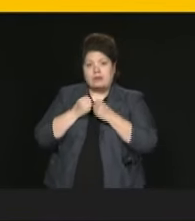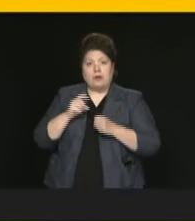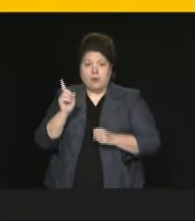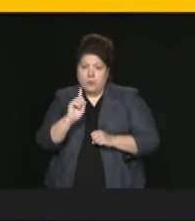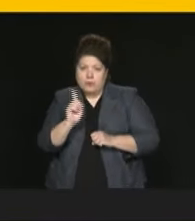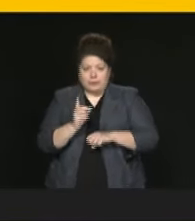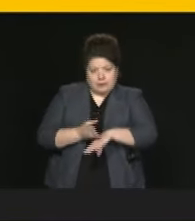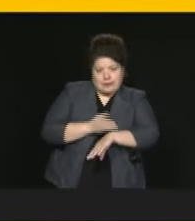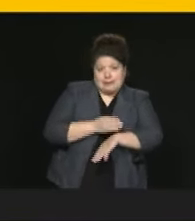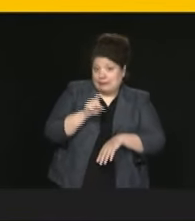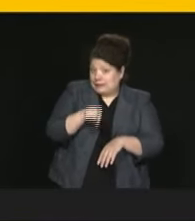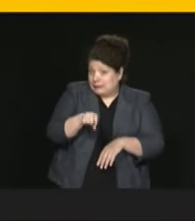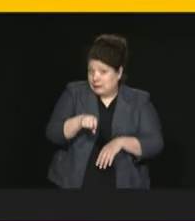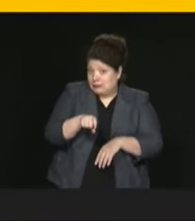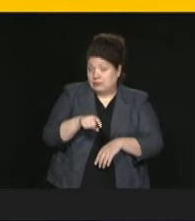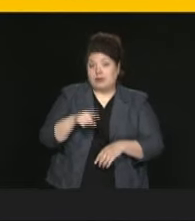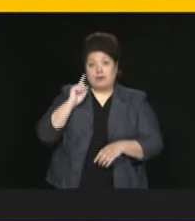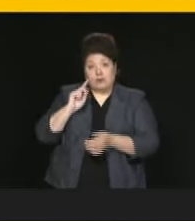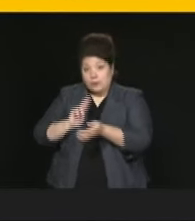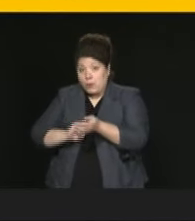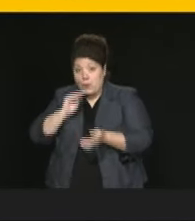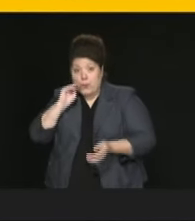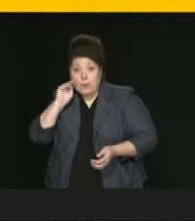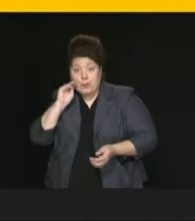and assisted living homes,